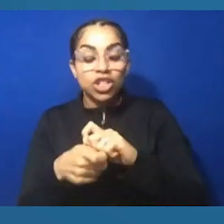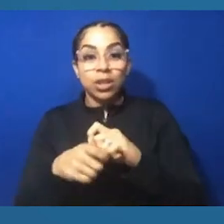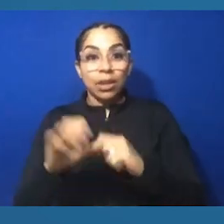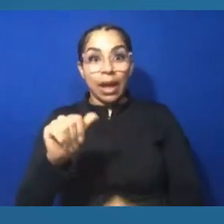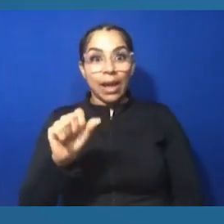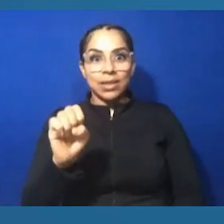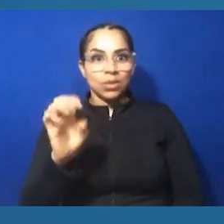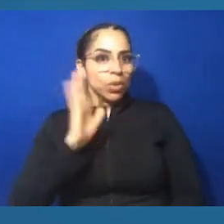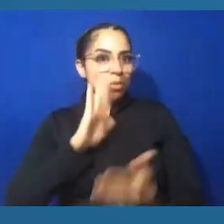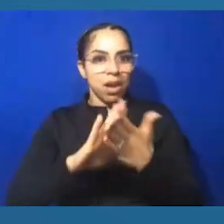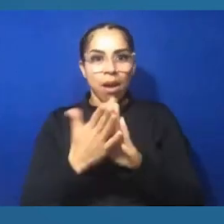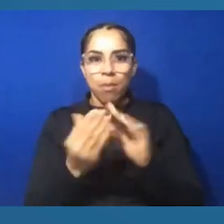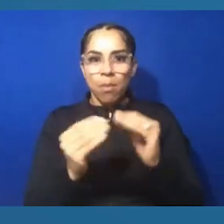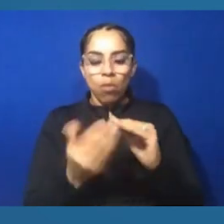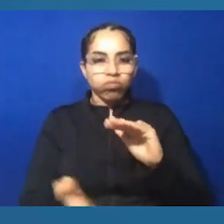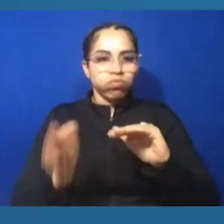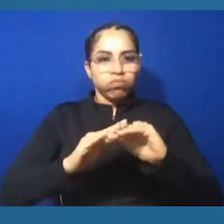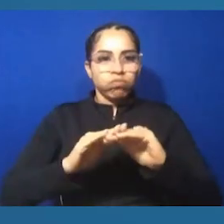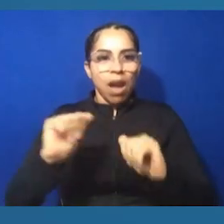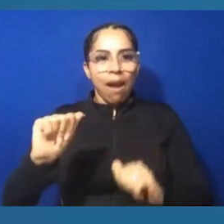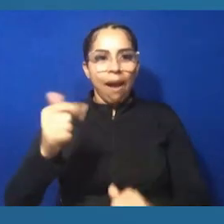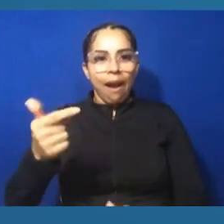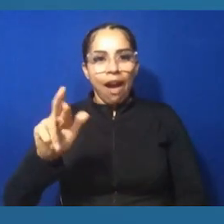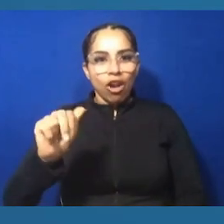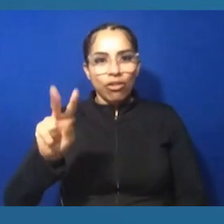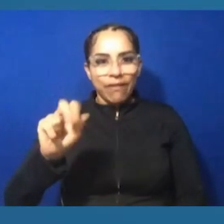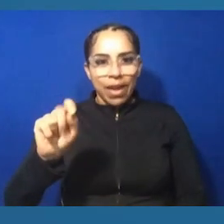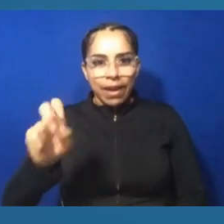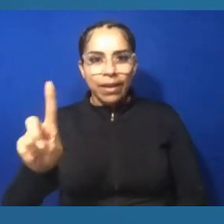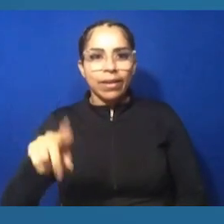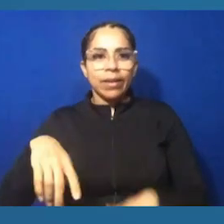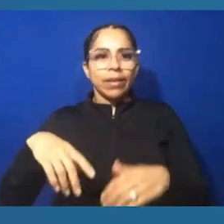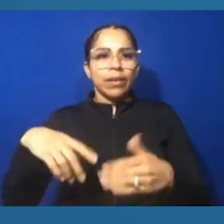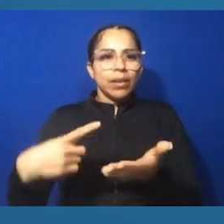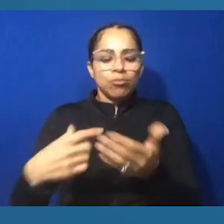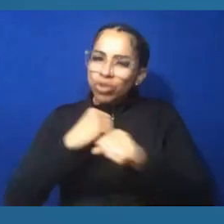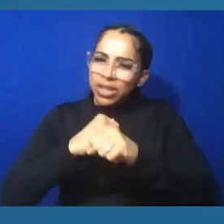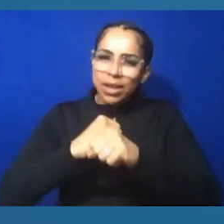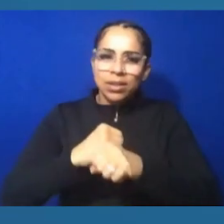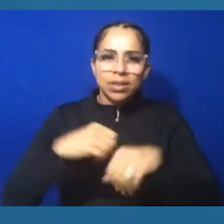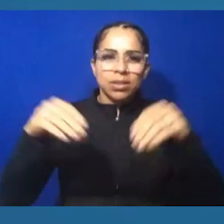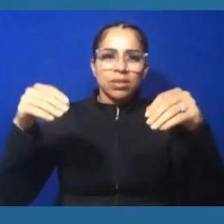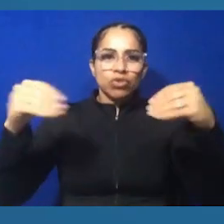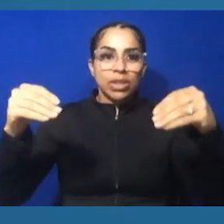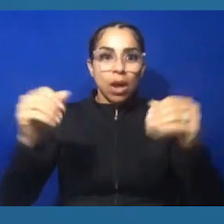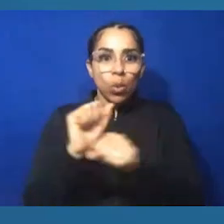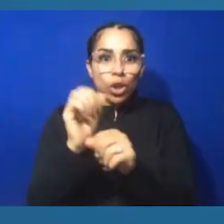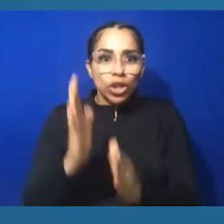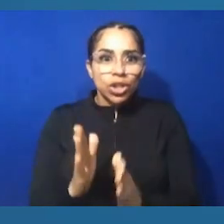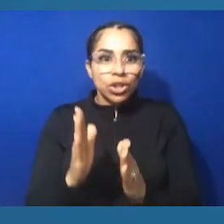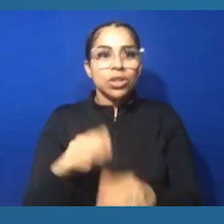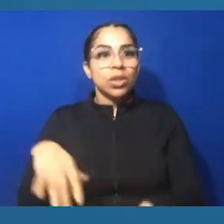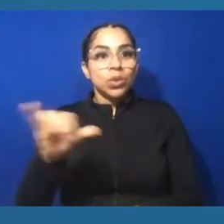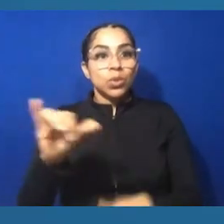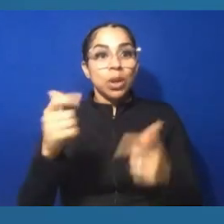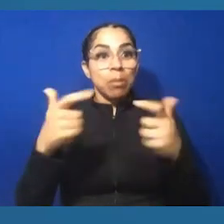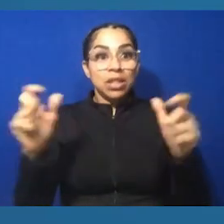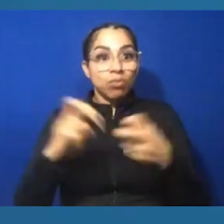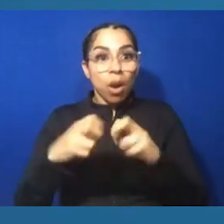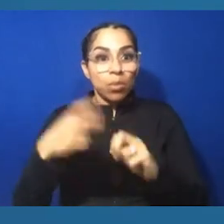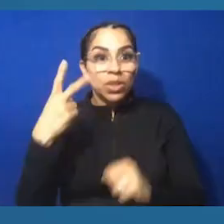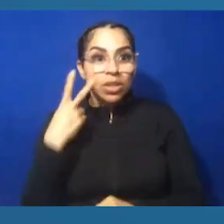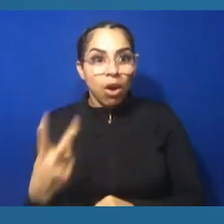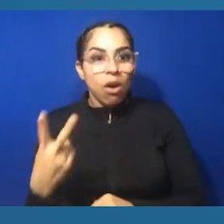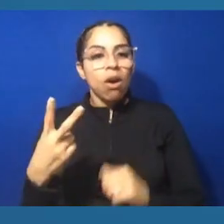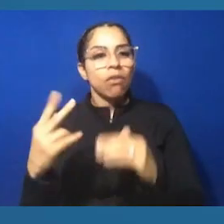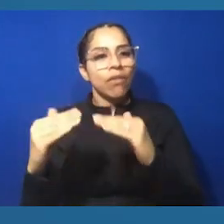retail workers. And we talked about the biggest problem we saw facing fairness and equity and public safety was the discovery laws. And